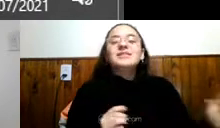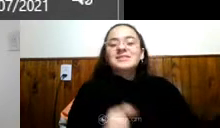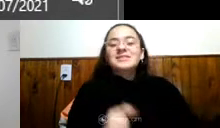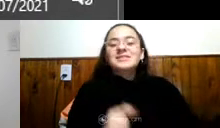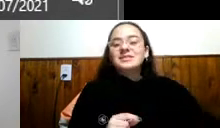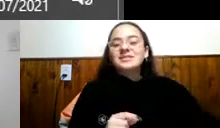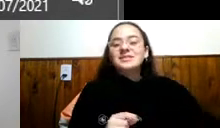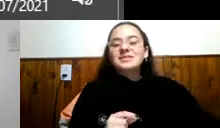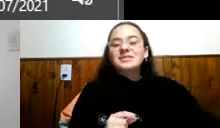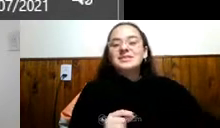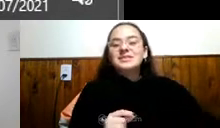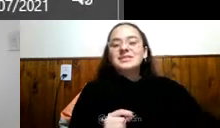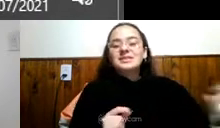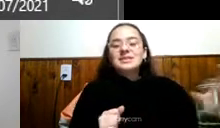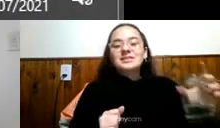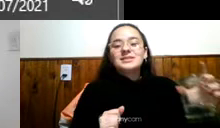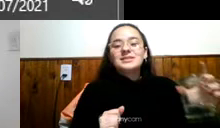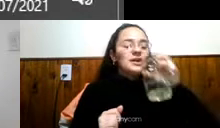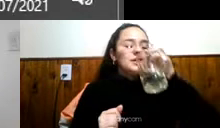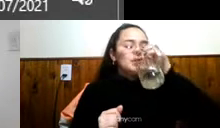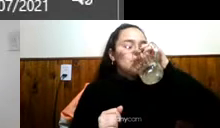water?